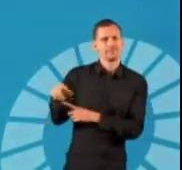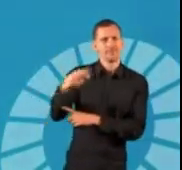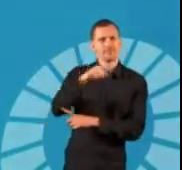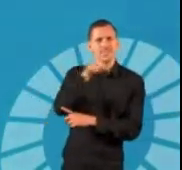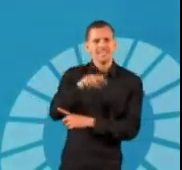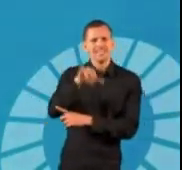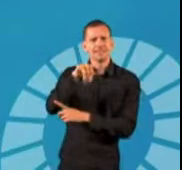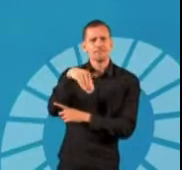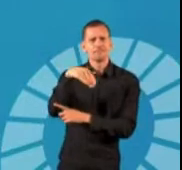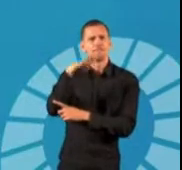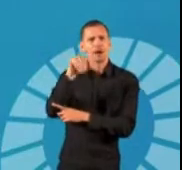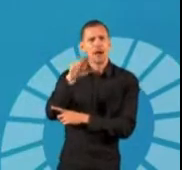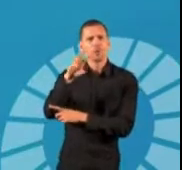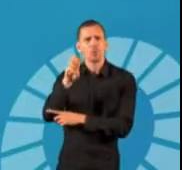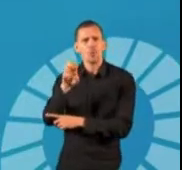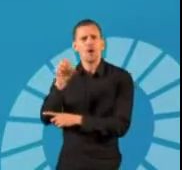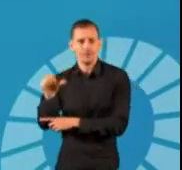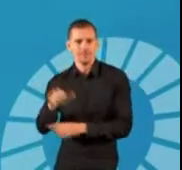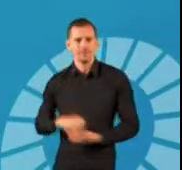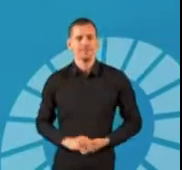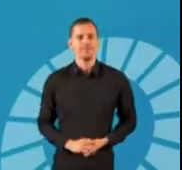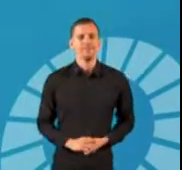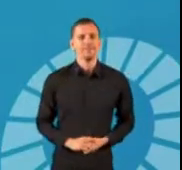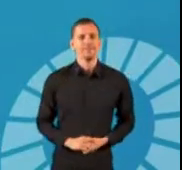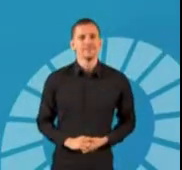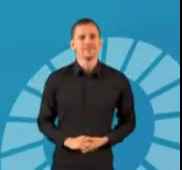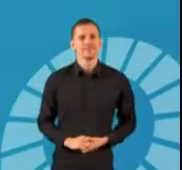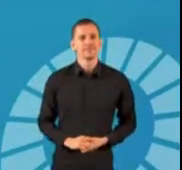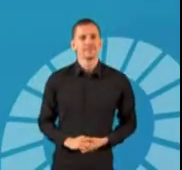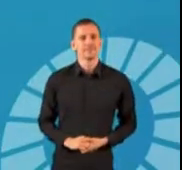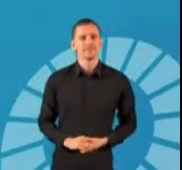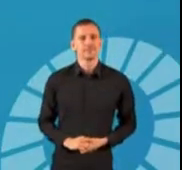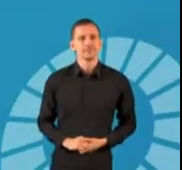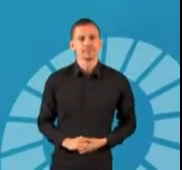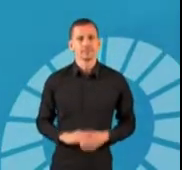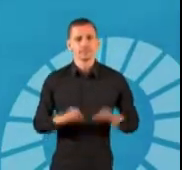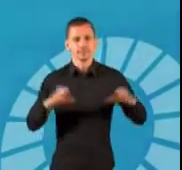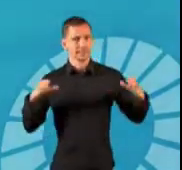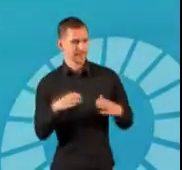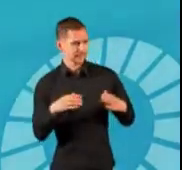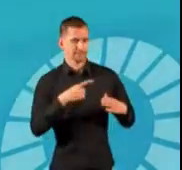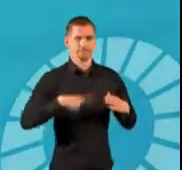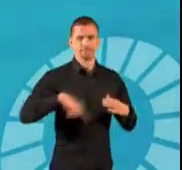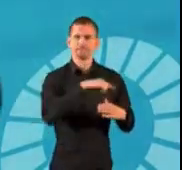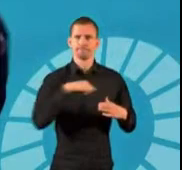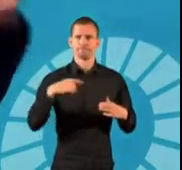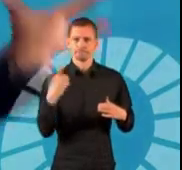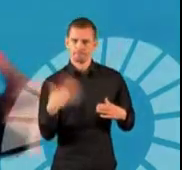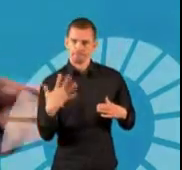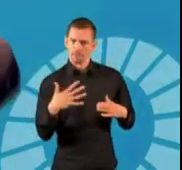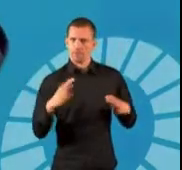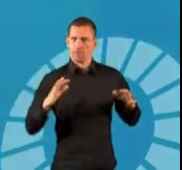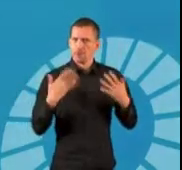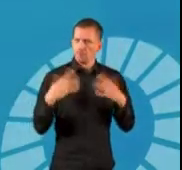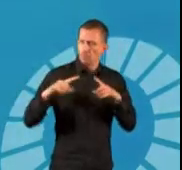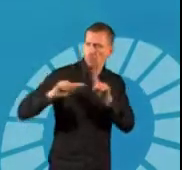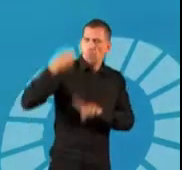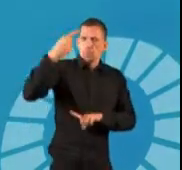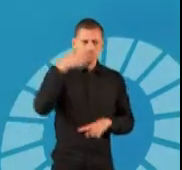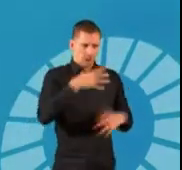Youth Task Force and through the Action Coalition Working Group, I know all about the monumental work that is being done in